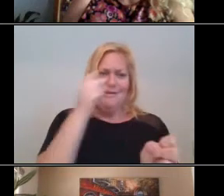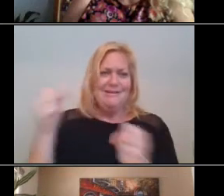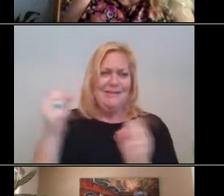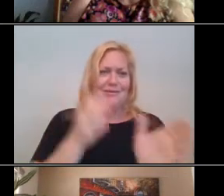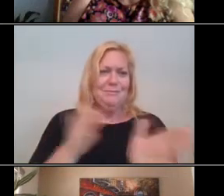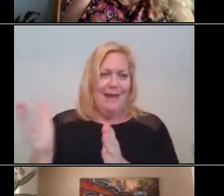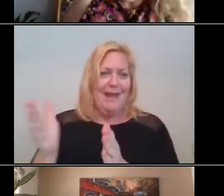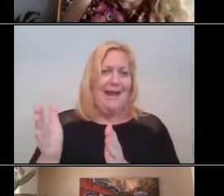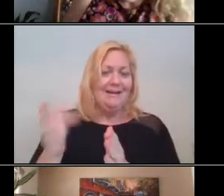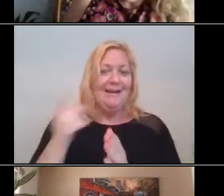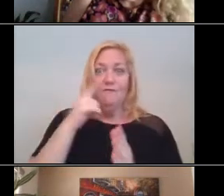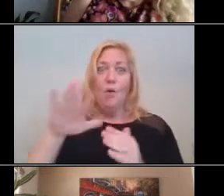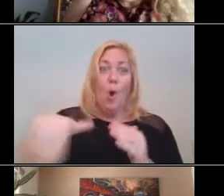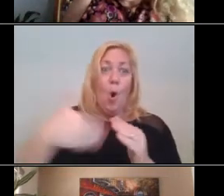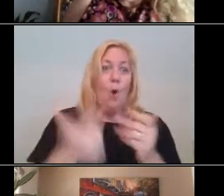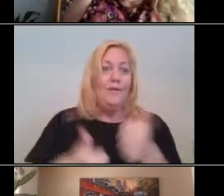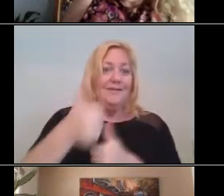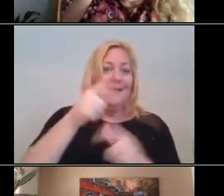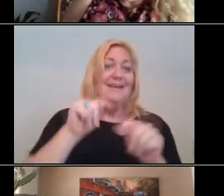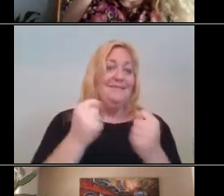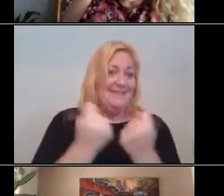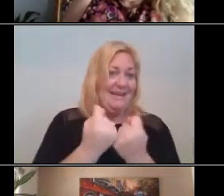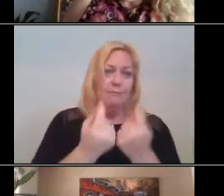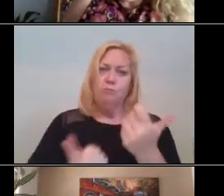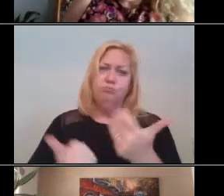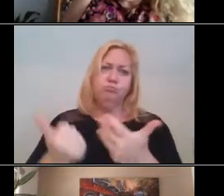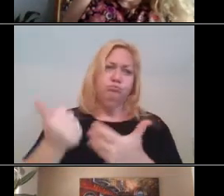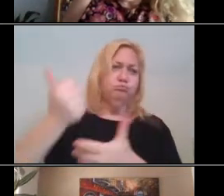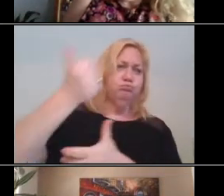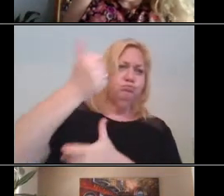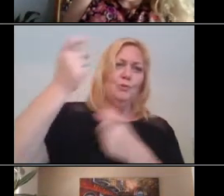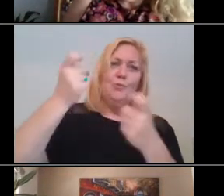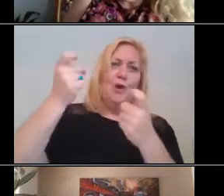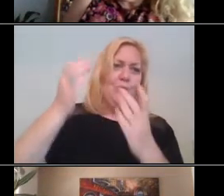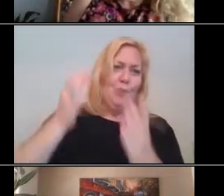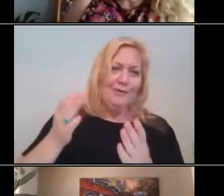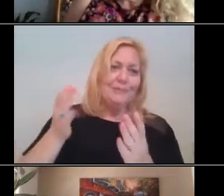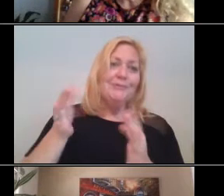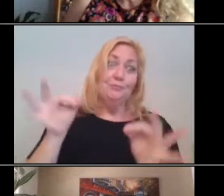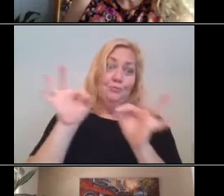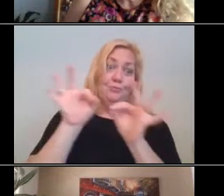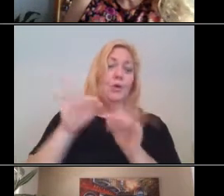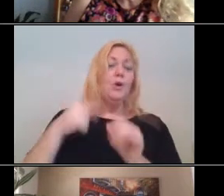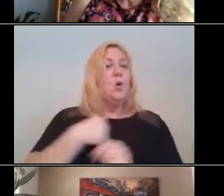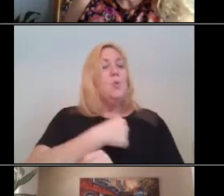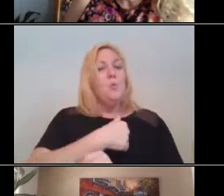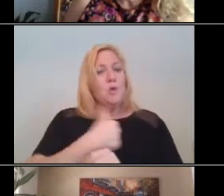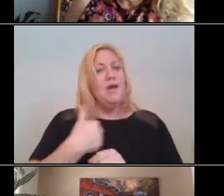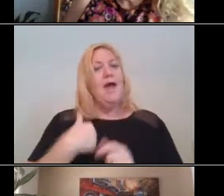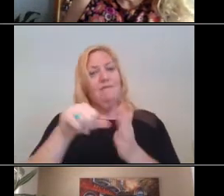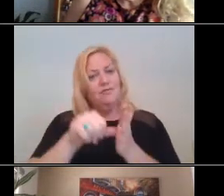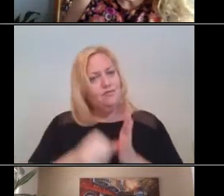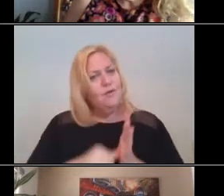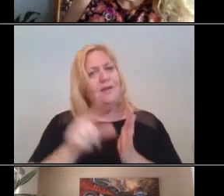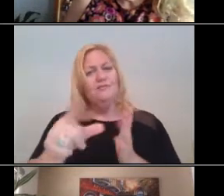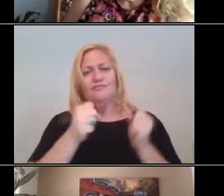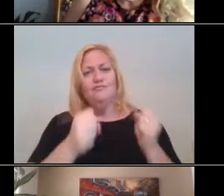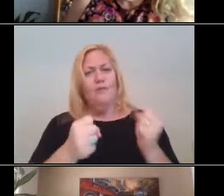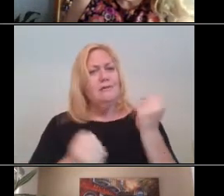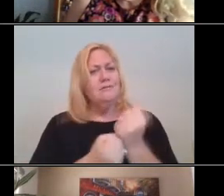our whole executive team up to our director. So I want to just stress that we have the strong support